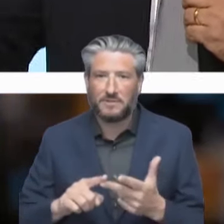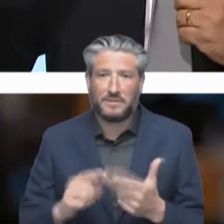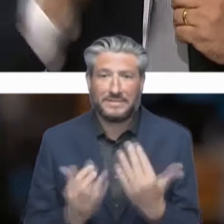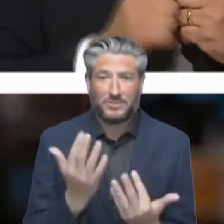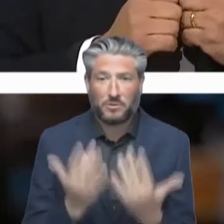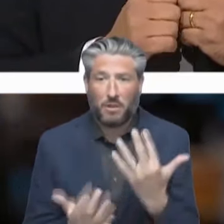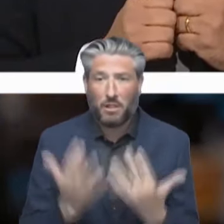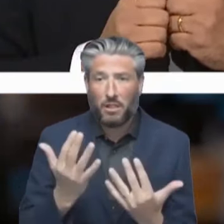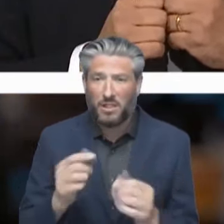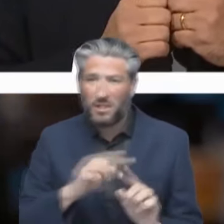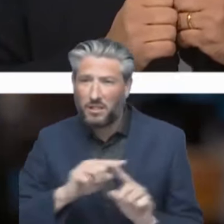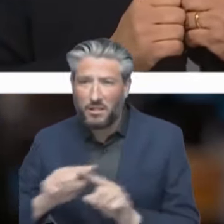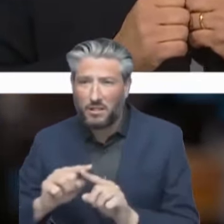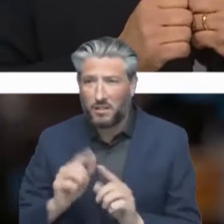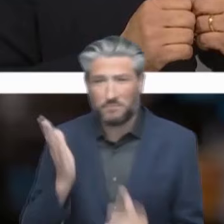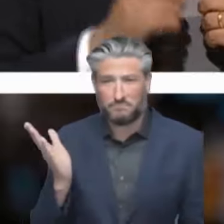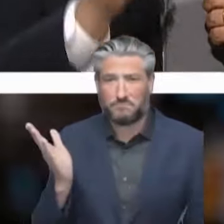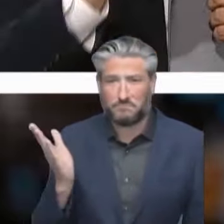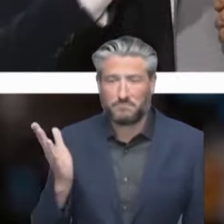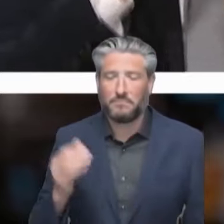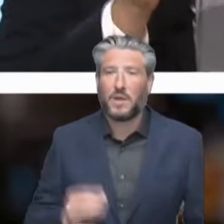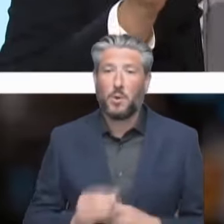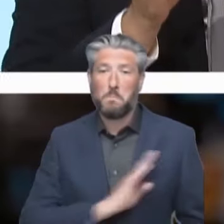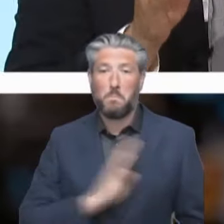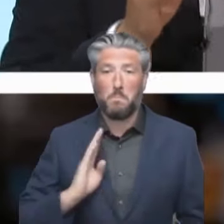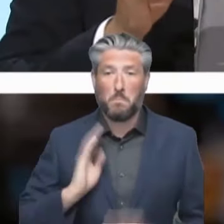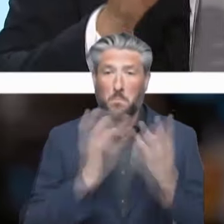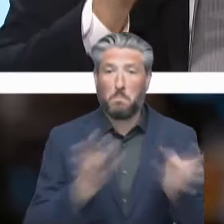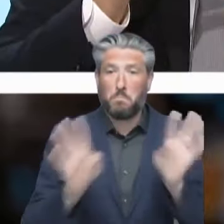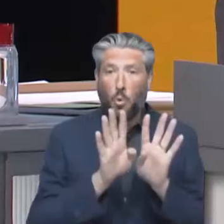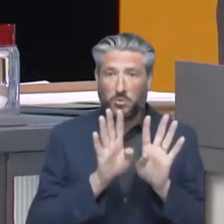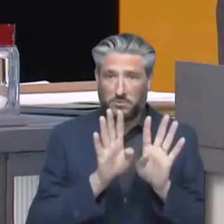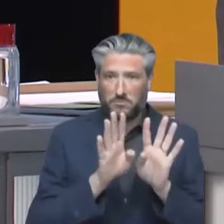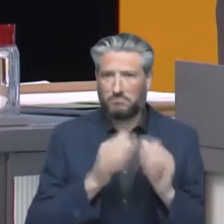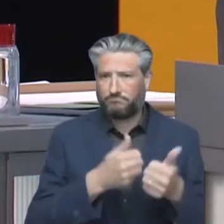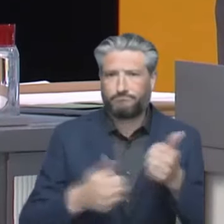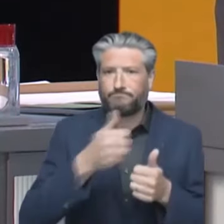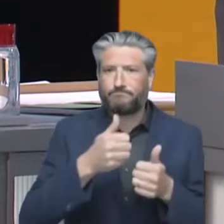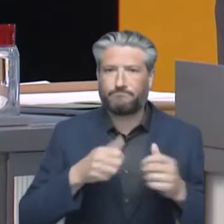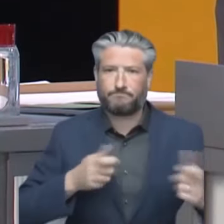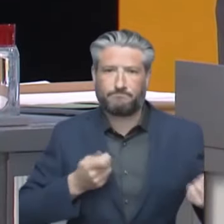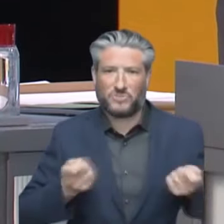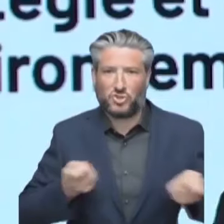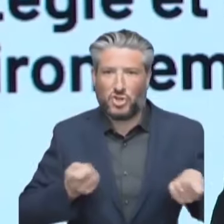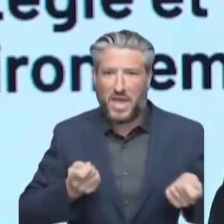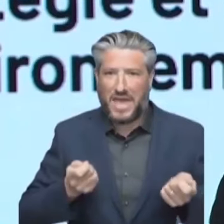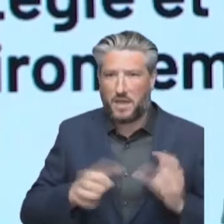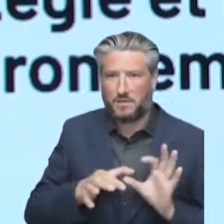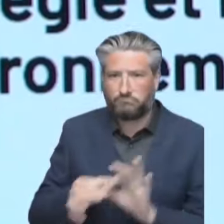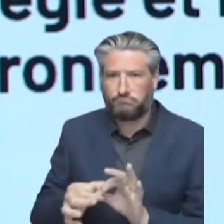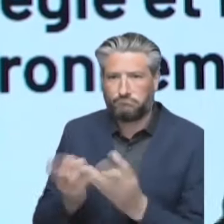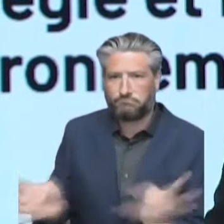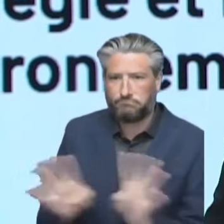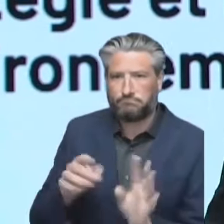CSR committee of the board, presided or chaired by Jean-Dominique Sénard. The action plans will be co-built between the